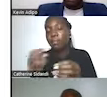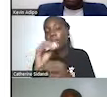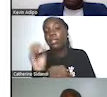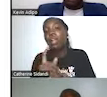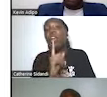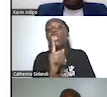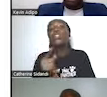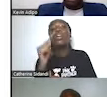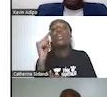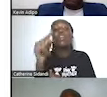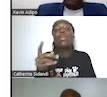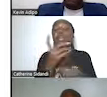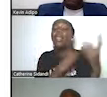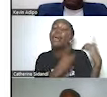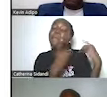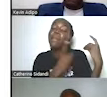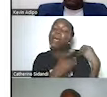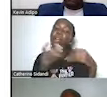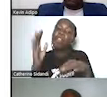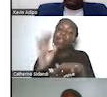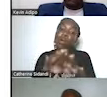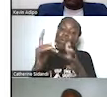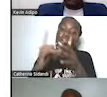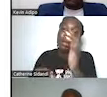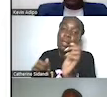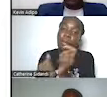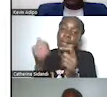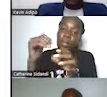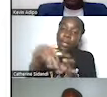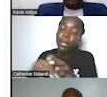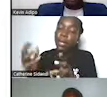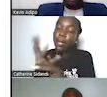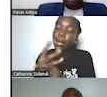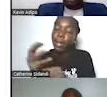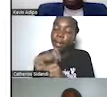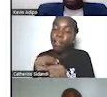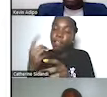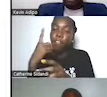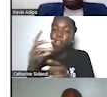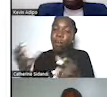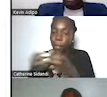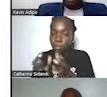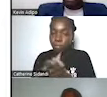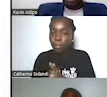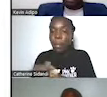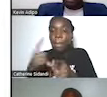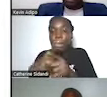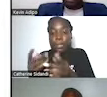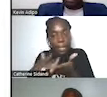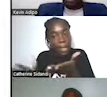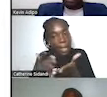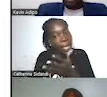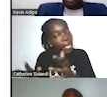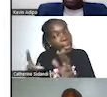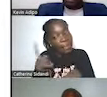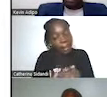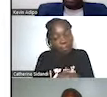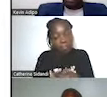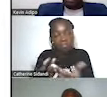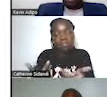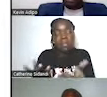depends, because attrition rate depends on the number of people in your company. But hiring rate, I would say most companies